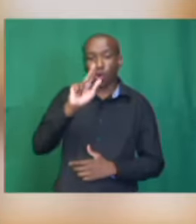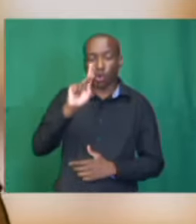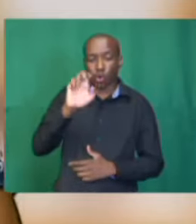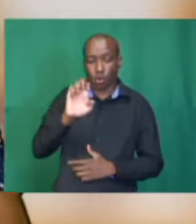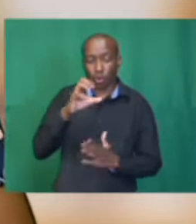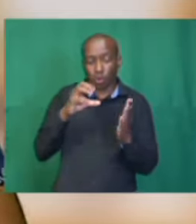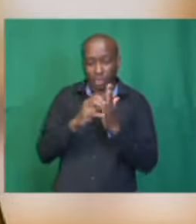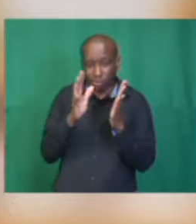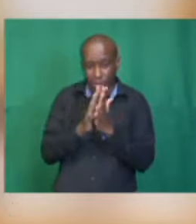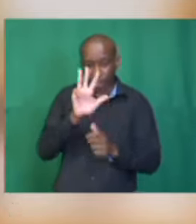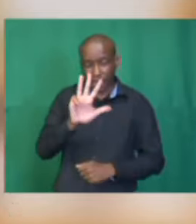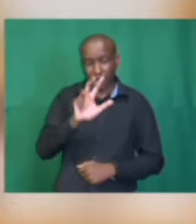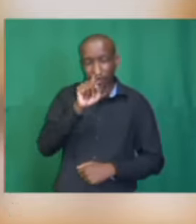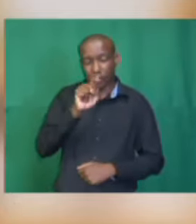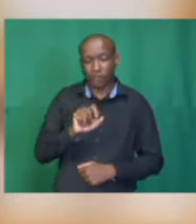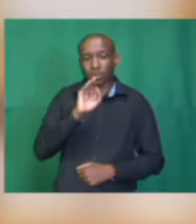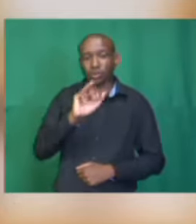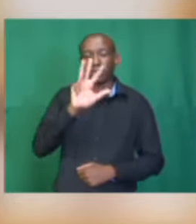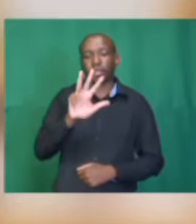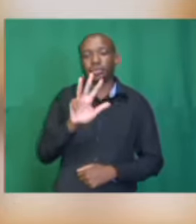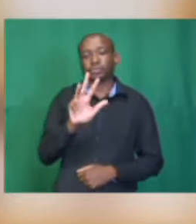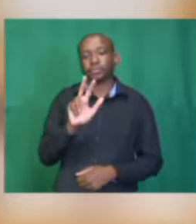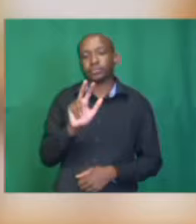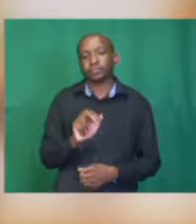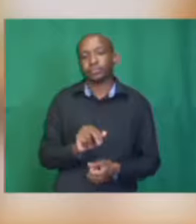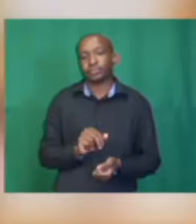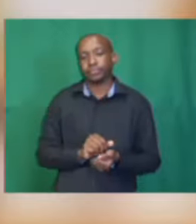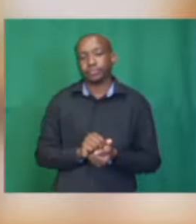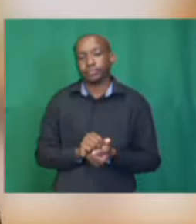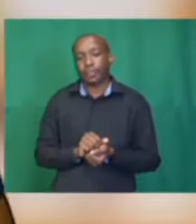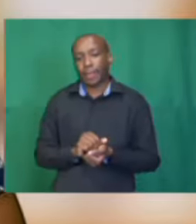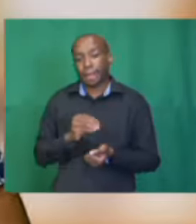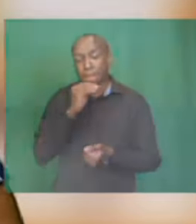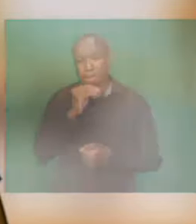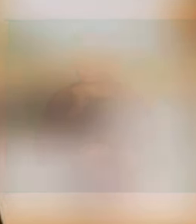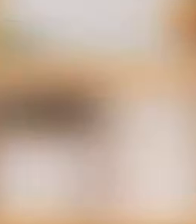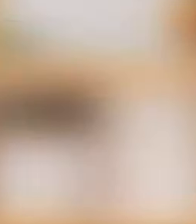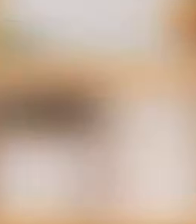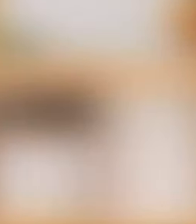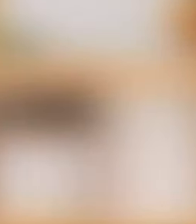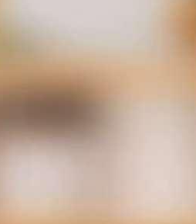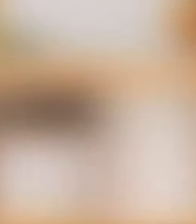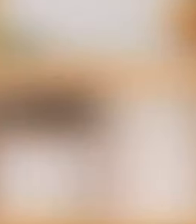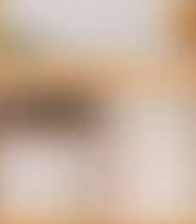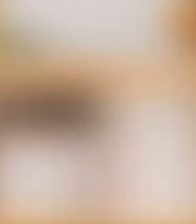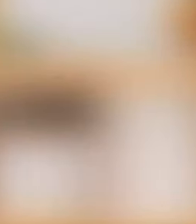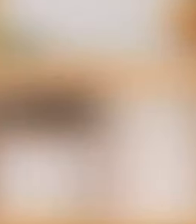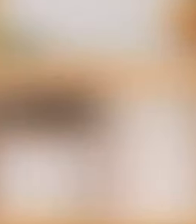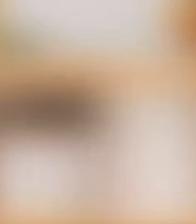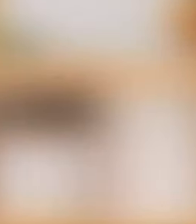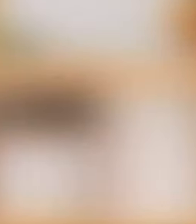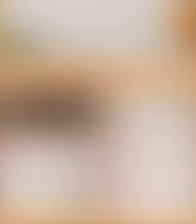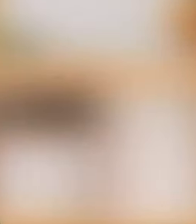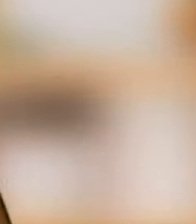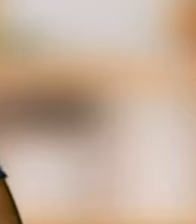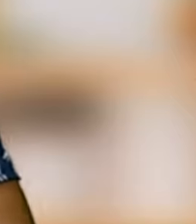chapter 19, verse 28 to 24. For my lesson, I have used the book of Luke.